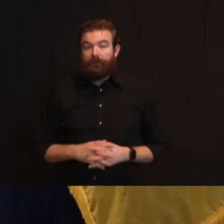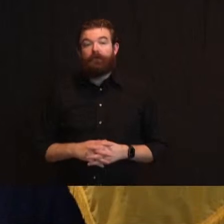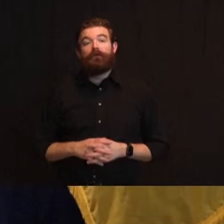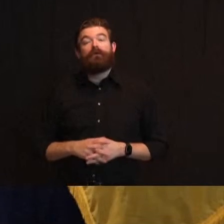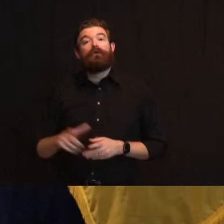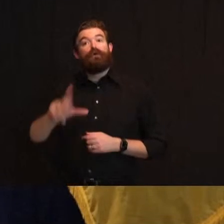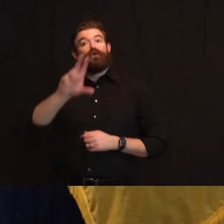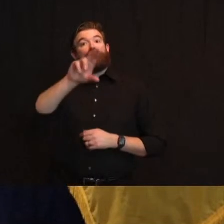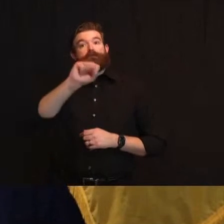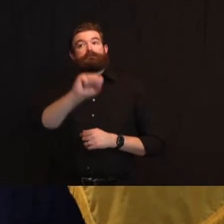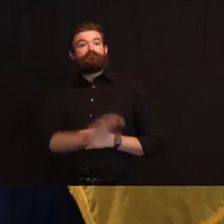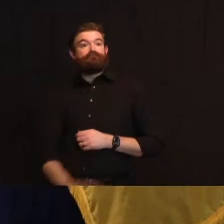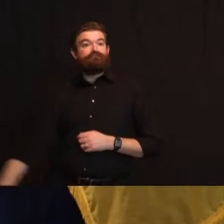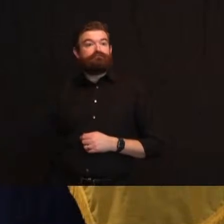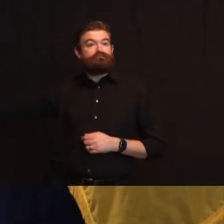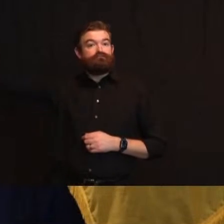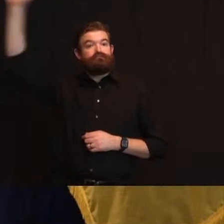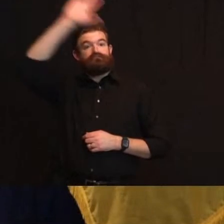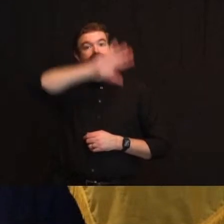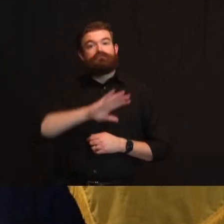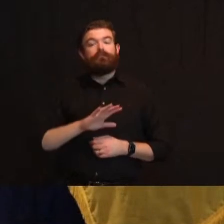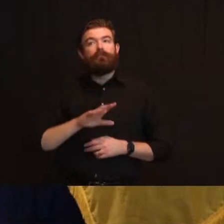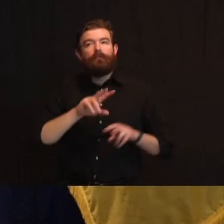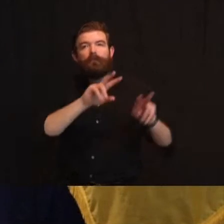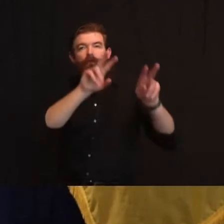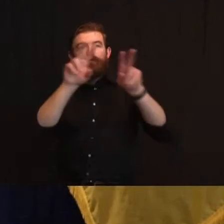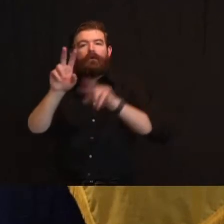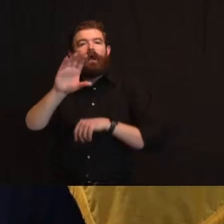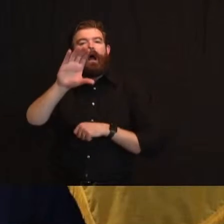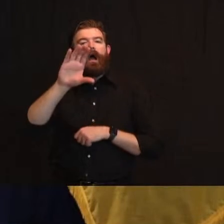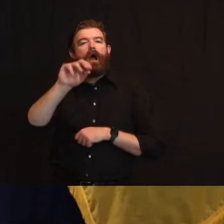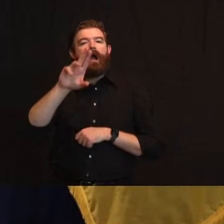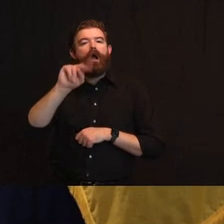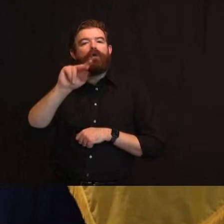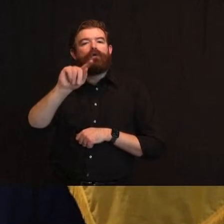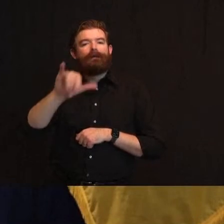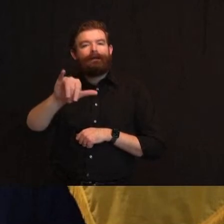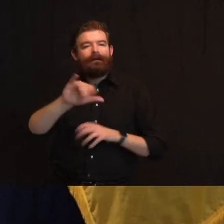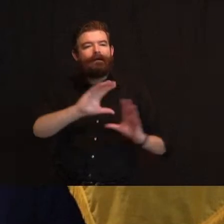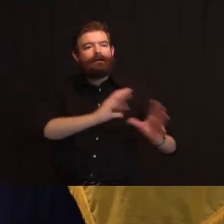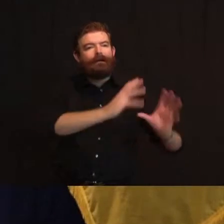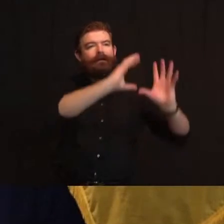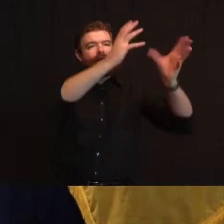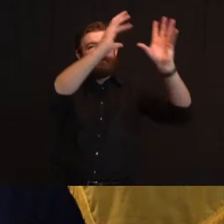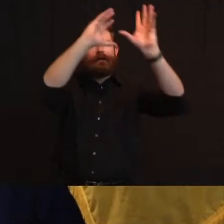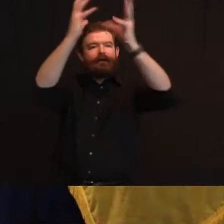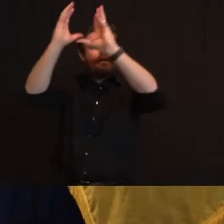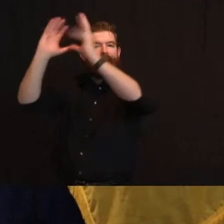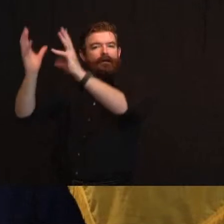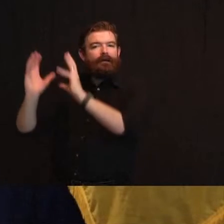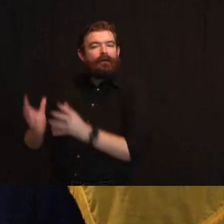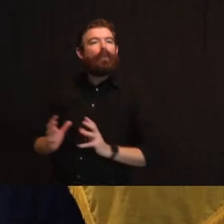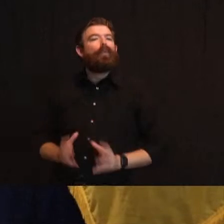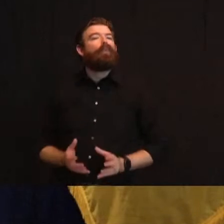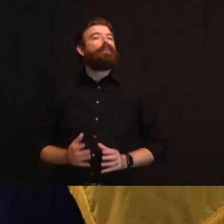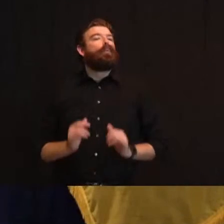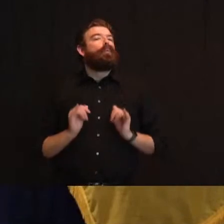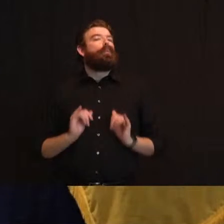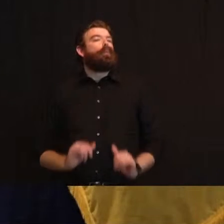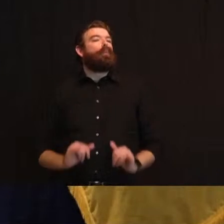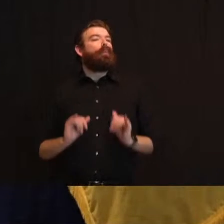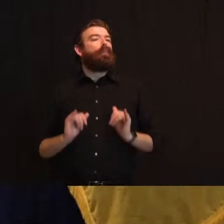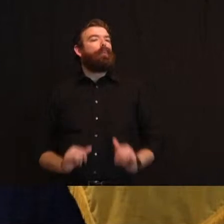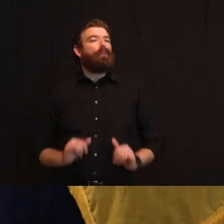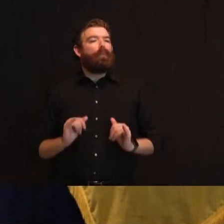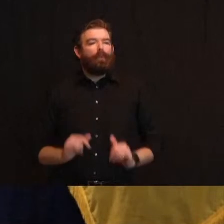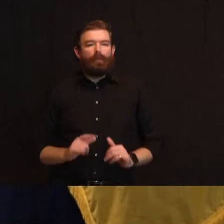whether it's hospitalizations, new cases, but the here and now data is really sobering. It's everywhere. And